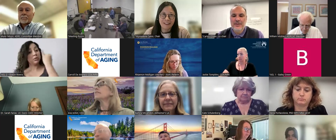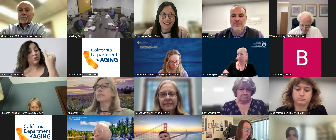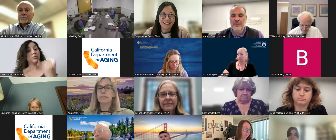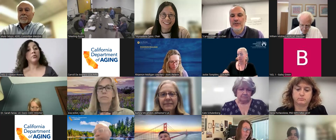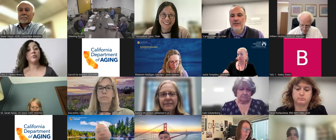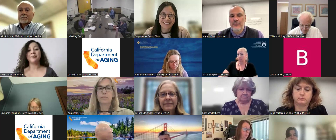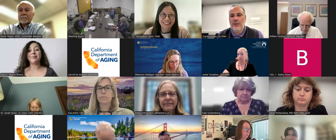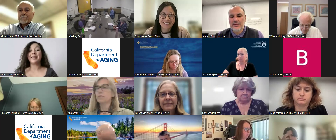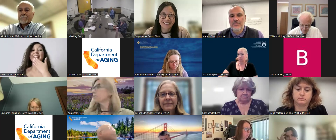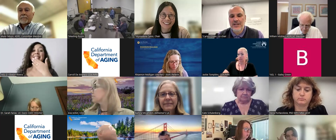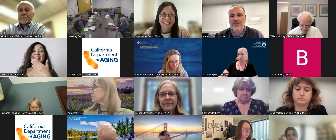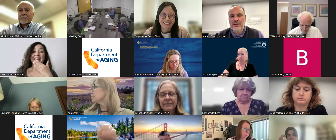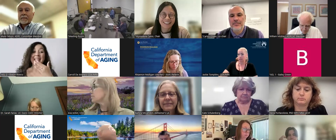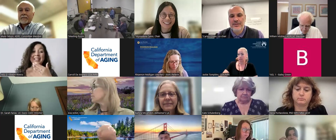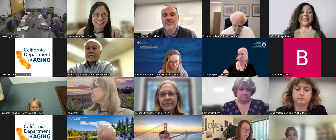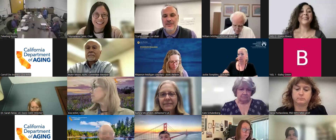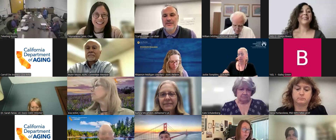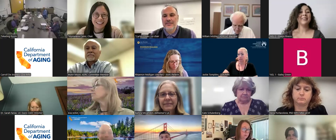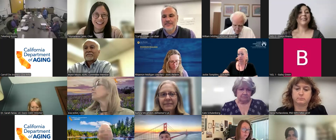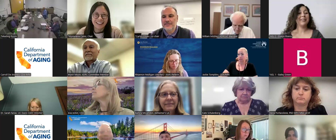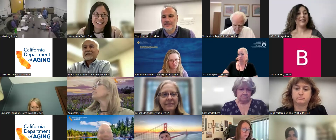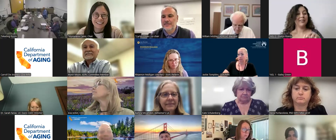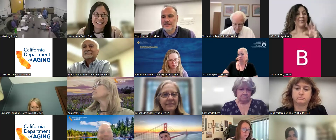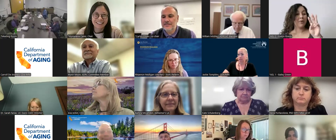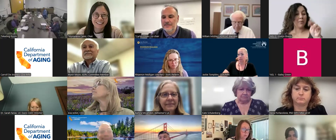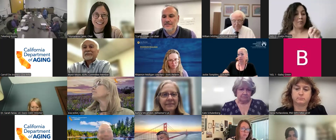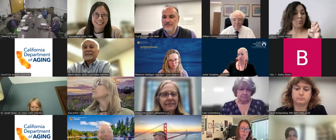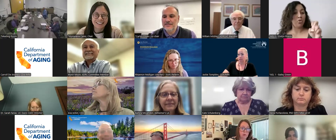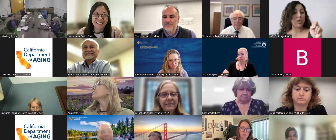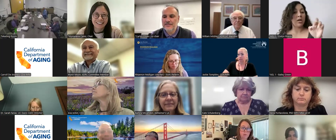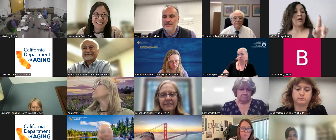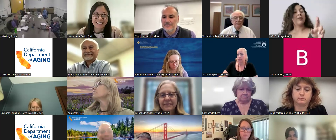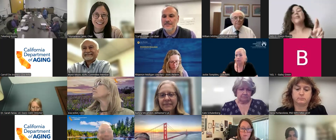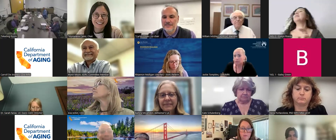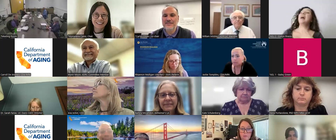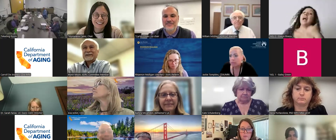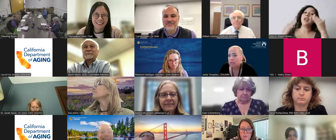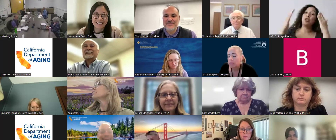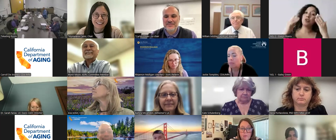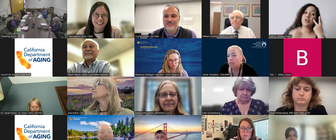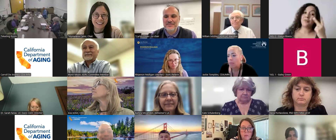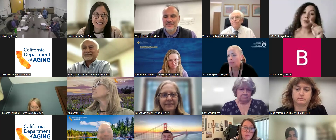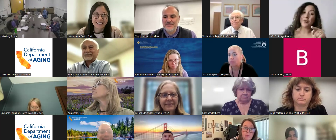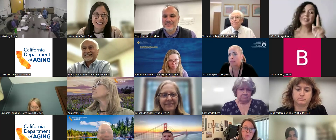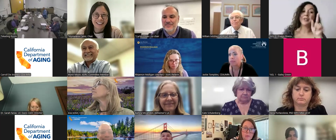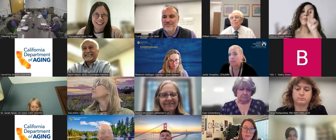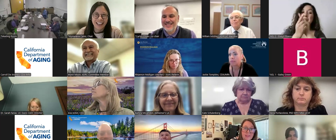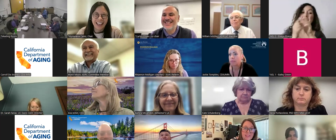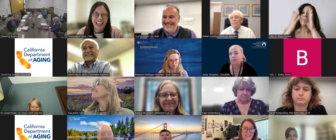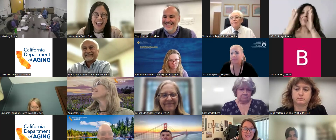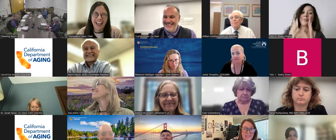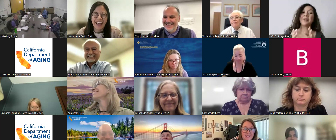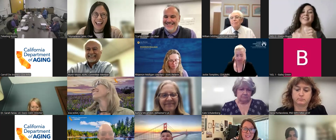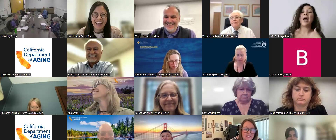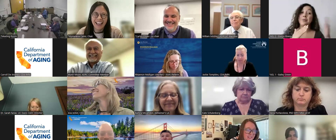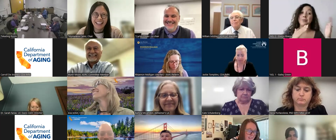Thank you, Manir. We look forward to meeting you in person. Yeah. Same here. I was planning to come actually this